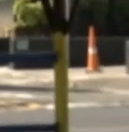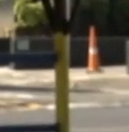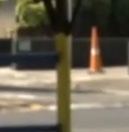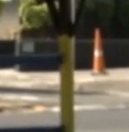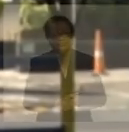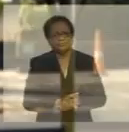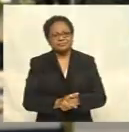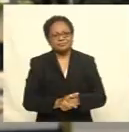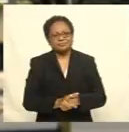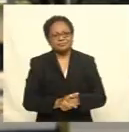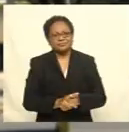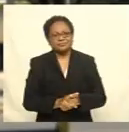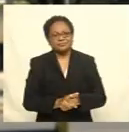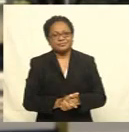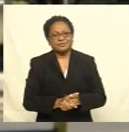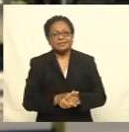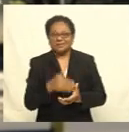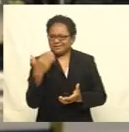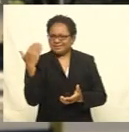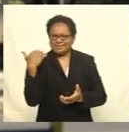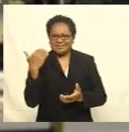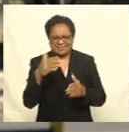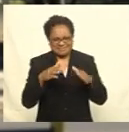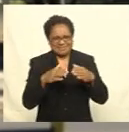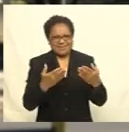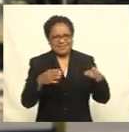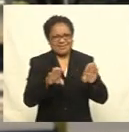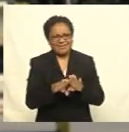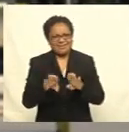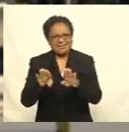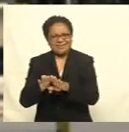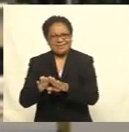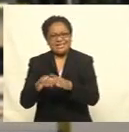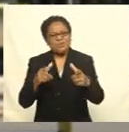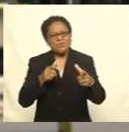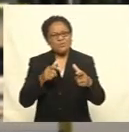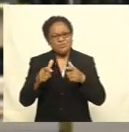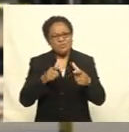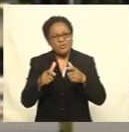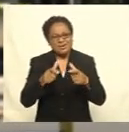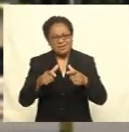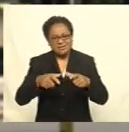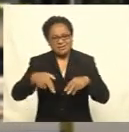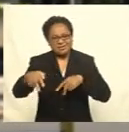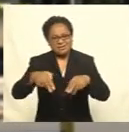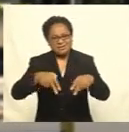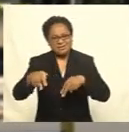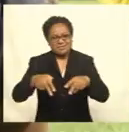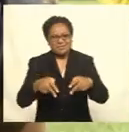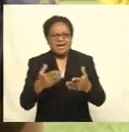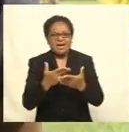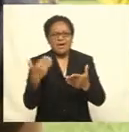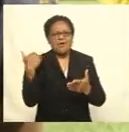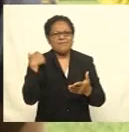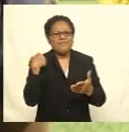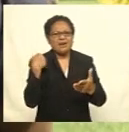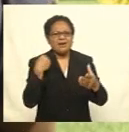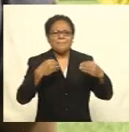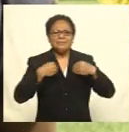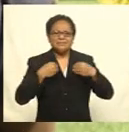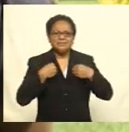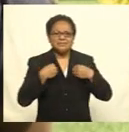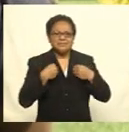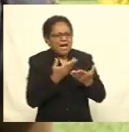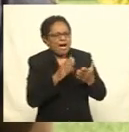Just in terms of the restrictions that has been put in place, how has this impacted the businesses in the Suva CBD area? The effect of